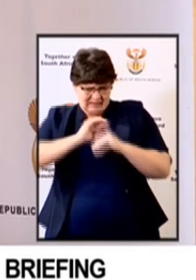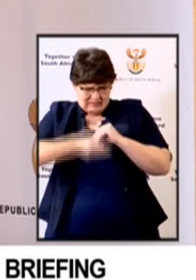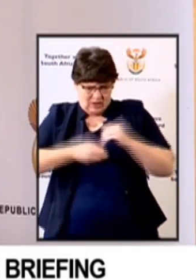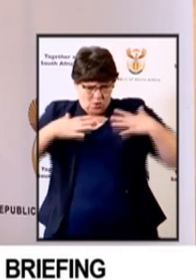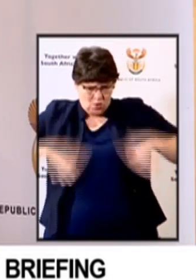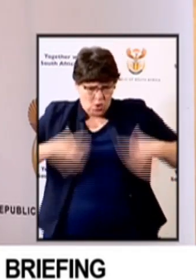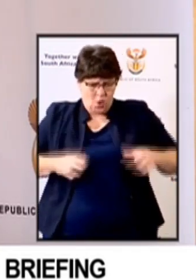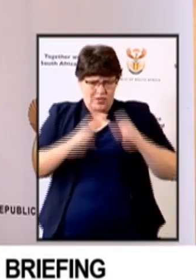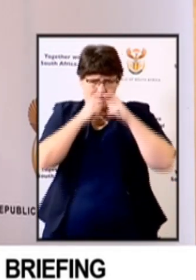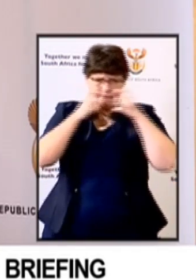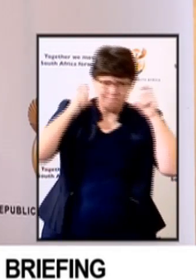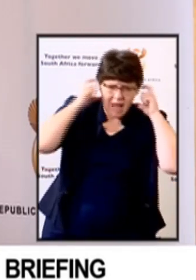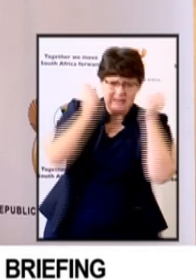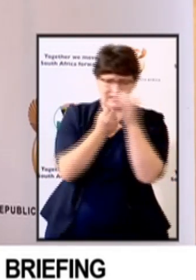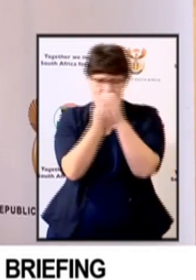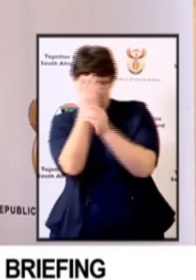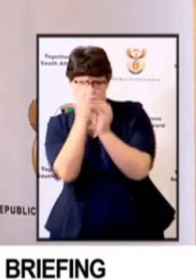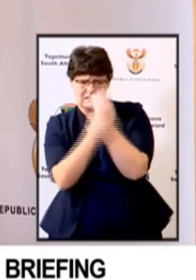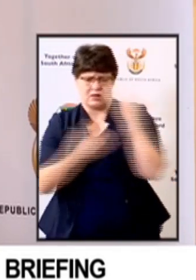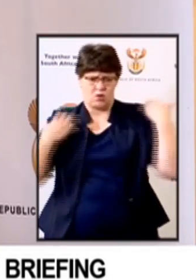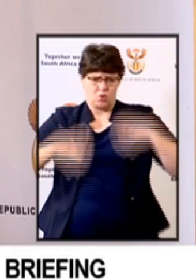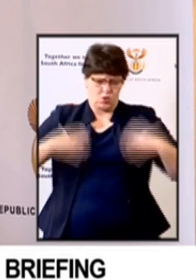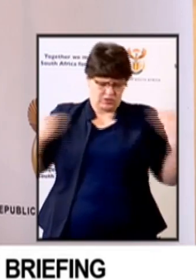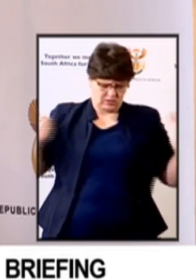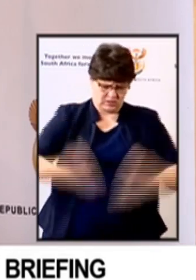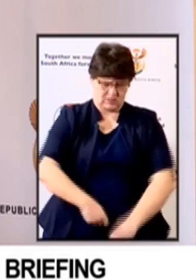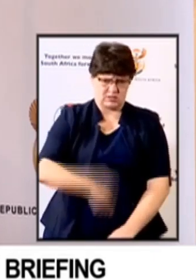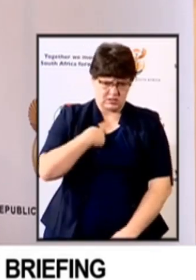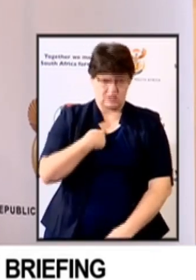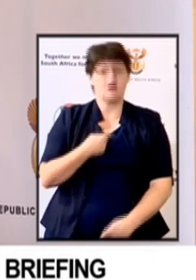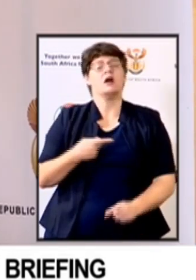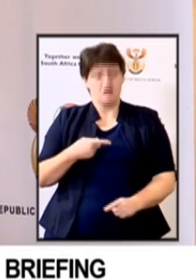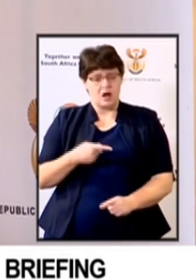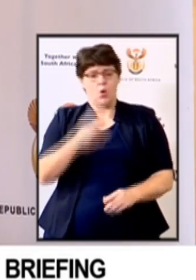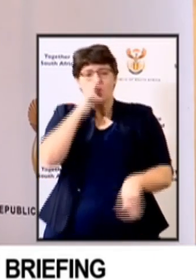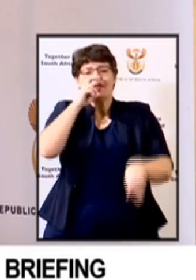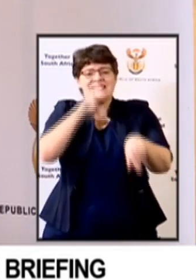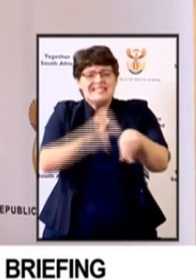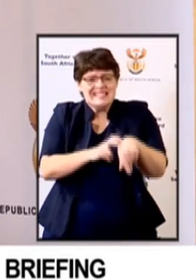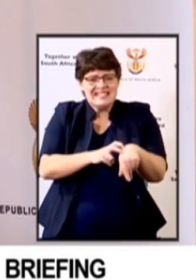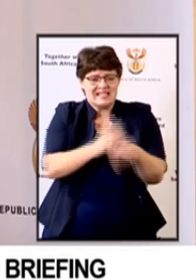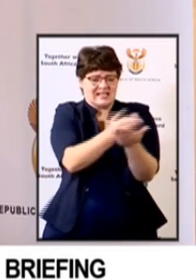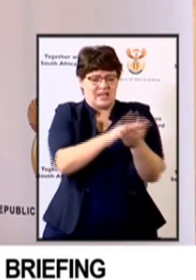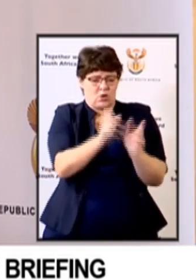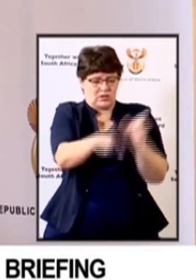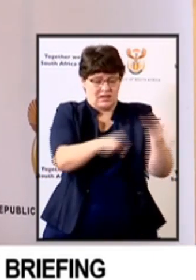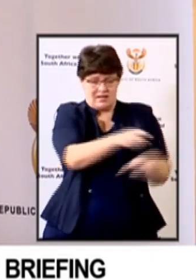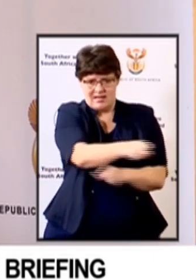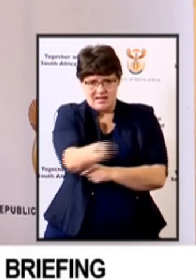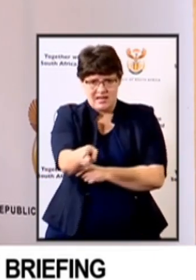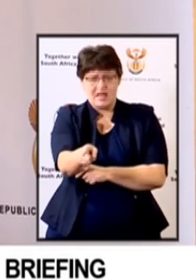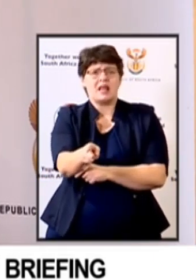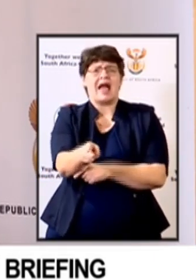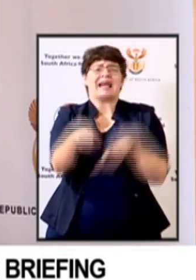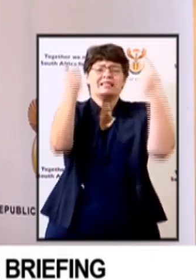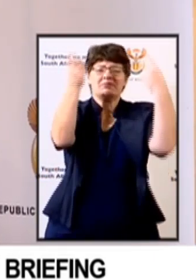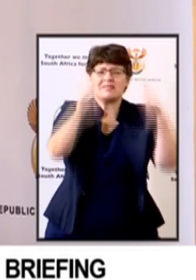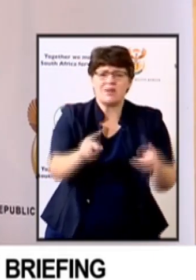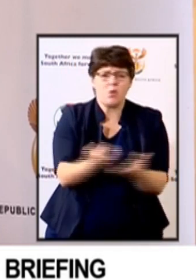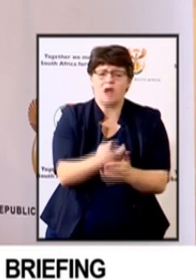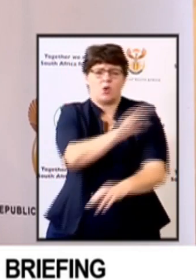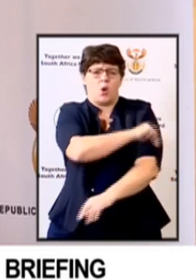are needed, in which circumstances, stakeholders in specific facilities, especially health